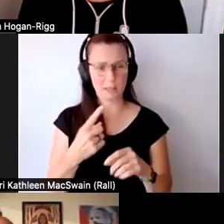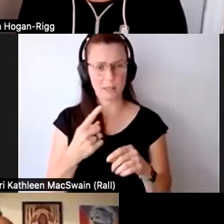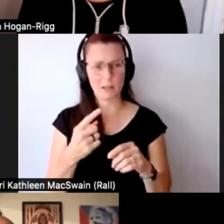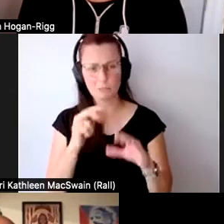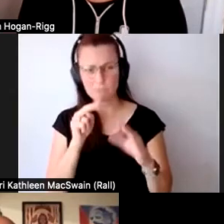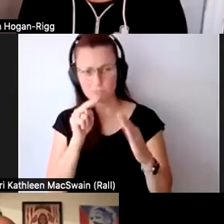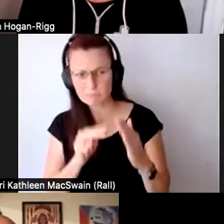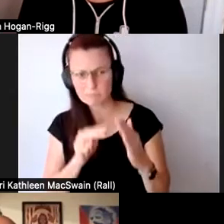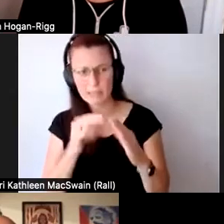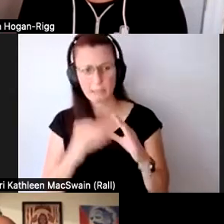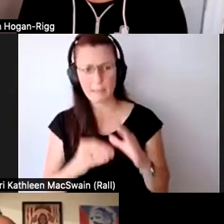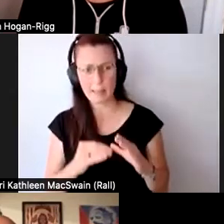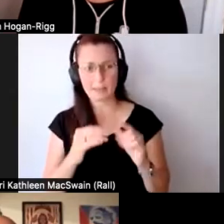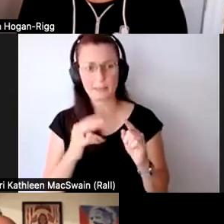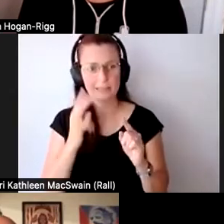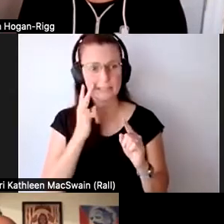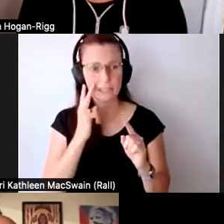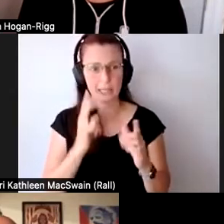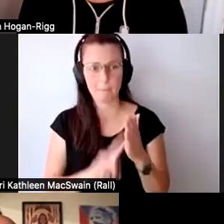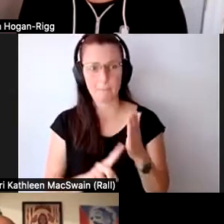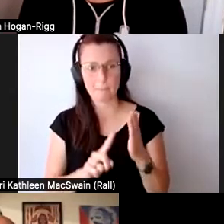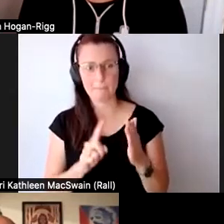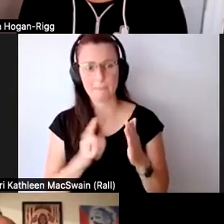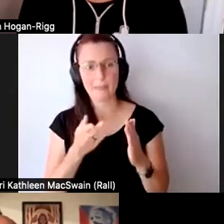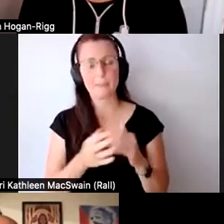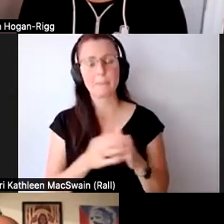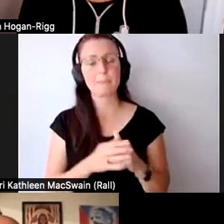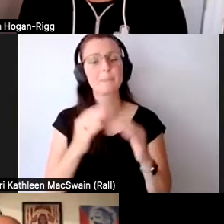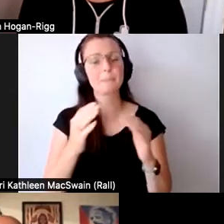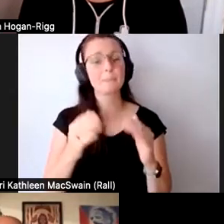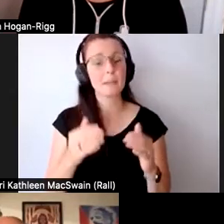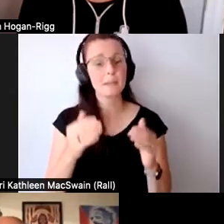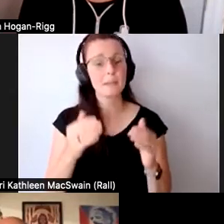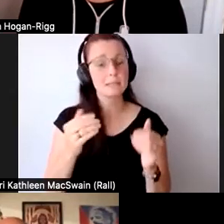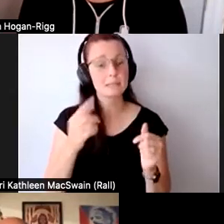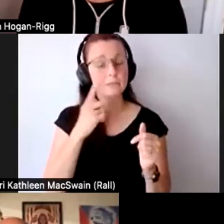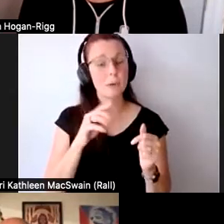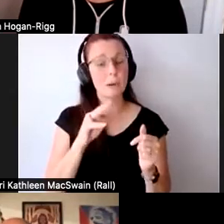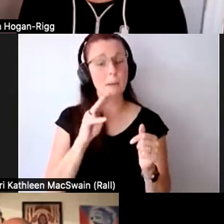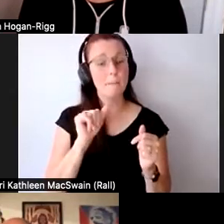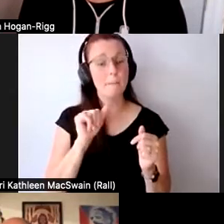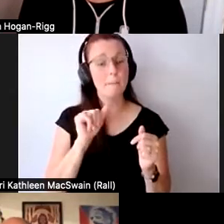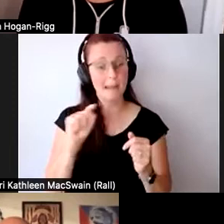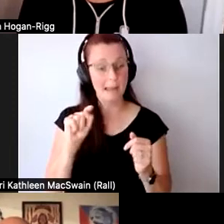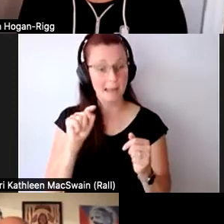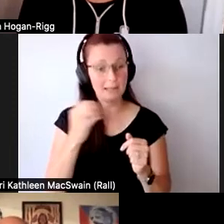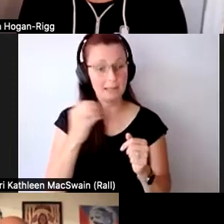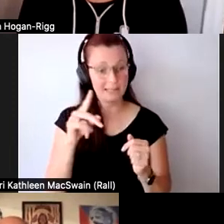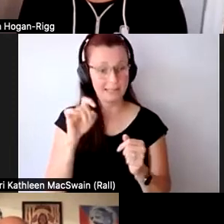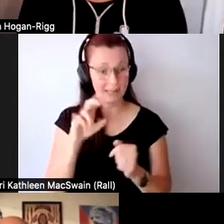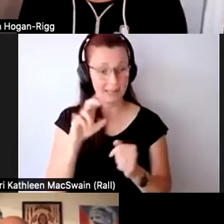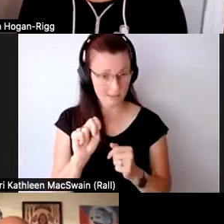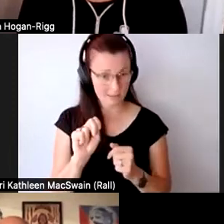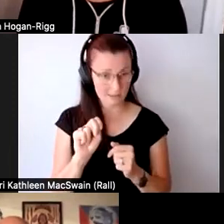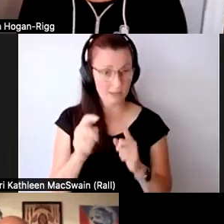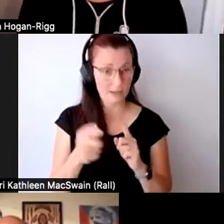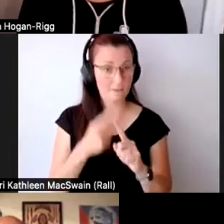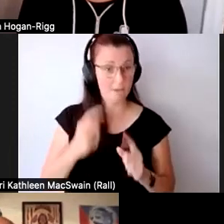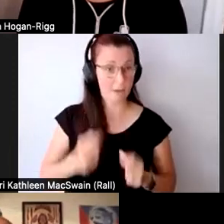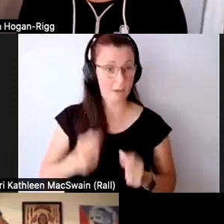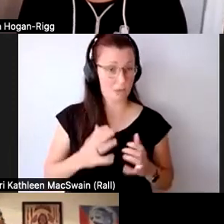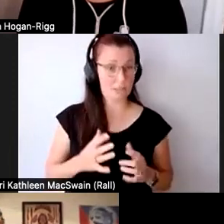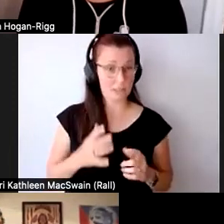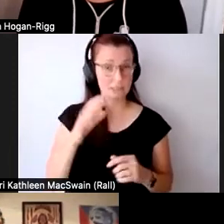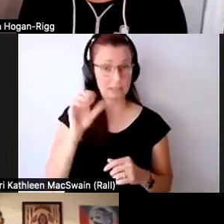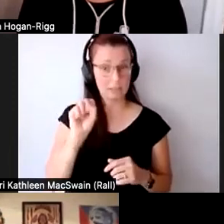next question on location is for Matt and Dan. And again, this is from a Somerville resident. I strongly believe that it should